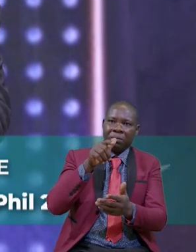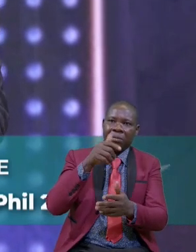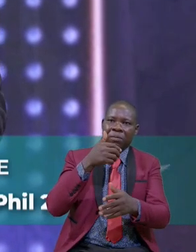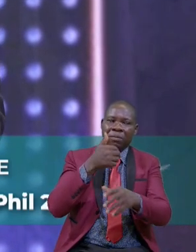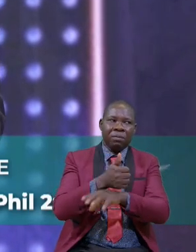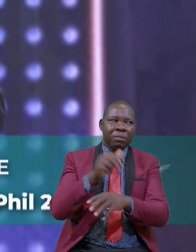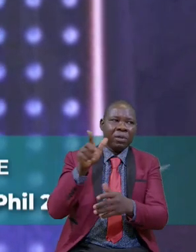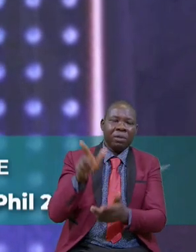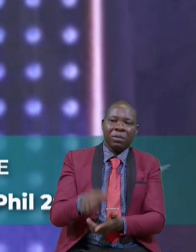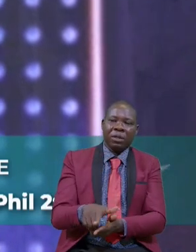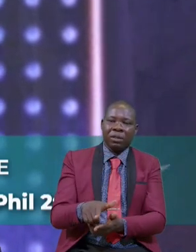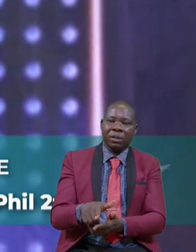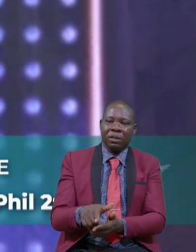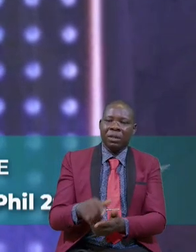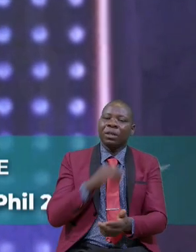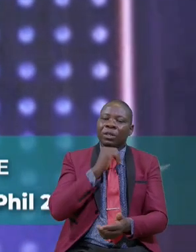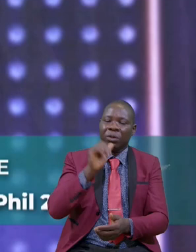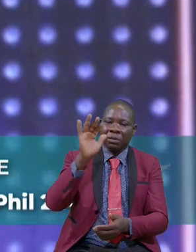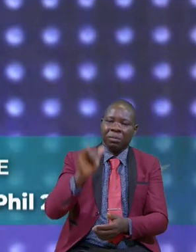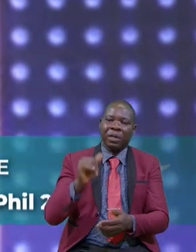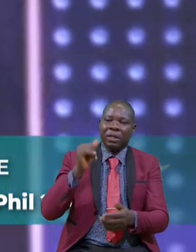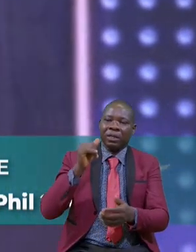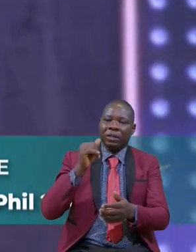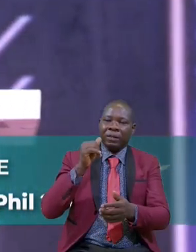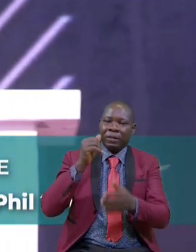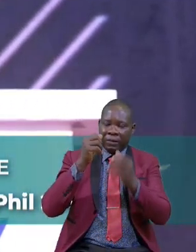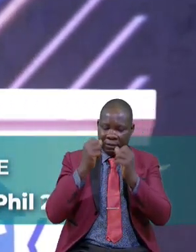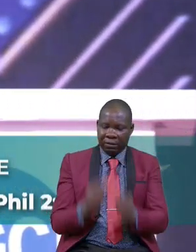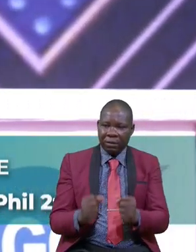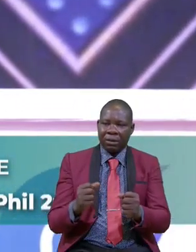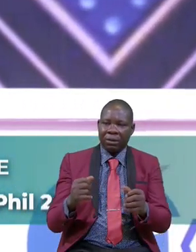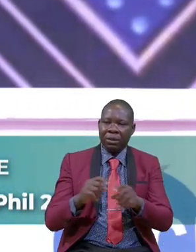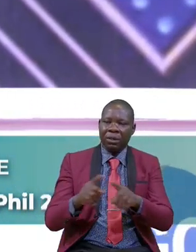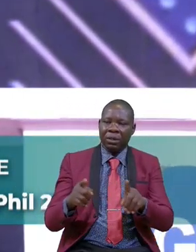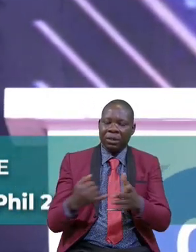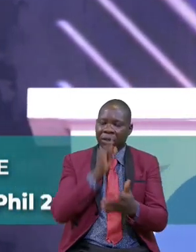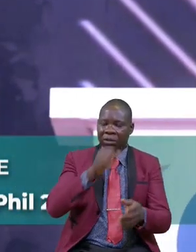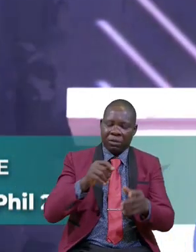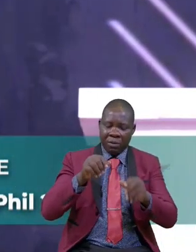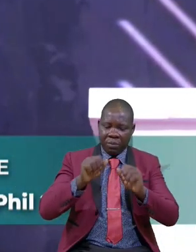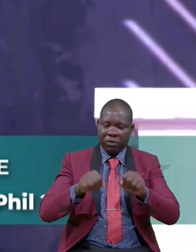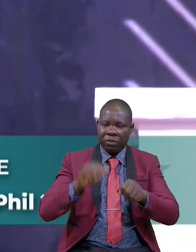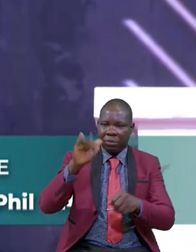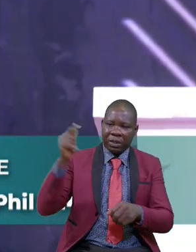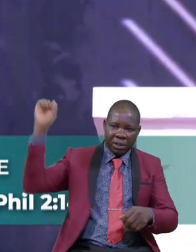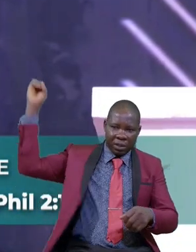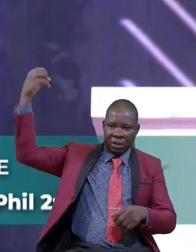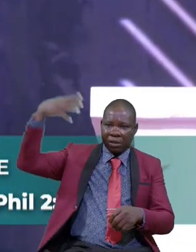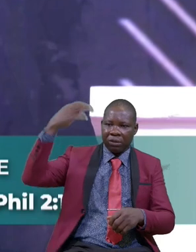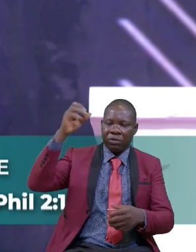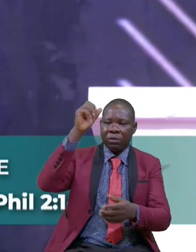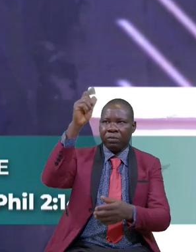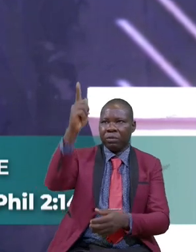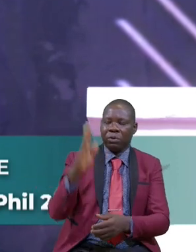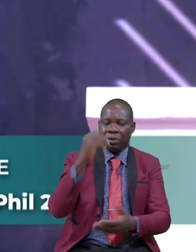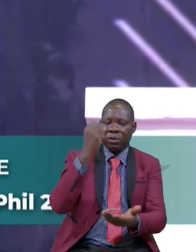by our strength, pas notre force, possible by the grace par of la God. Grâce de Dieu. Amen. Amen. You